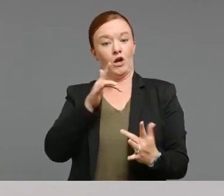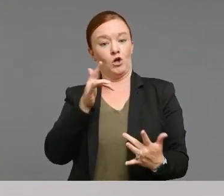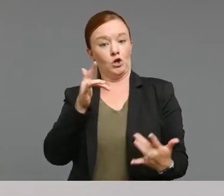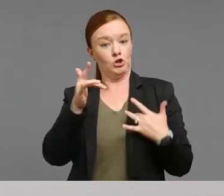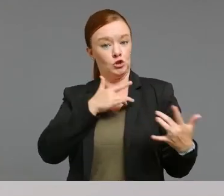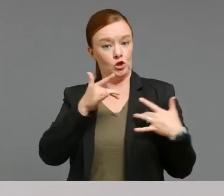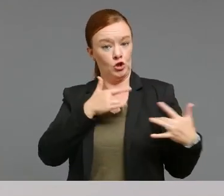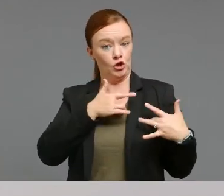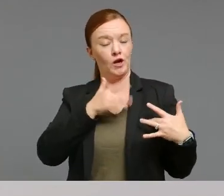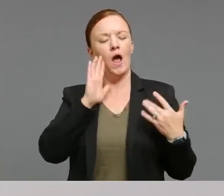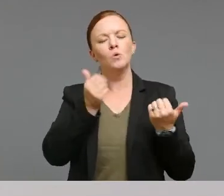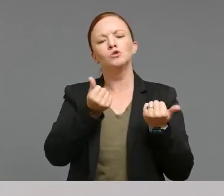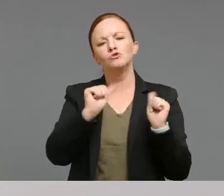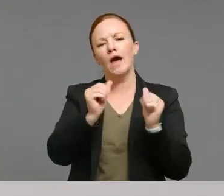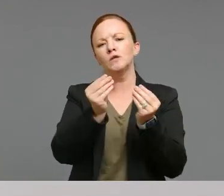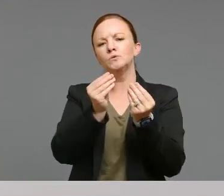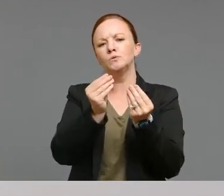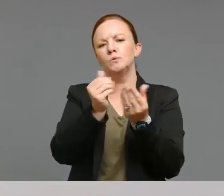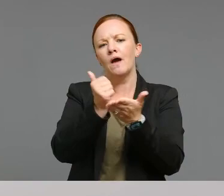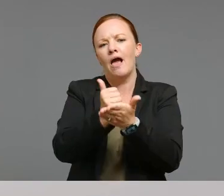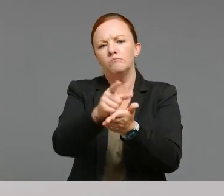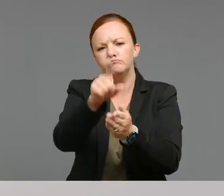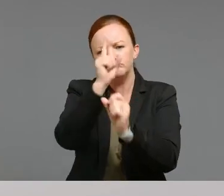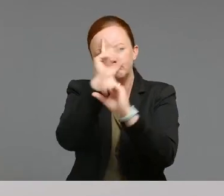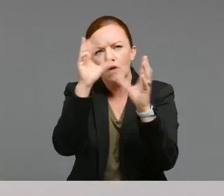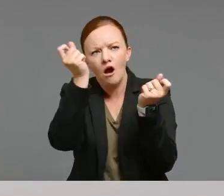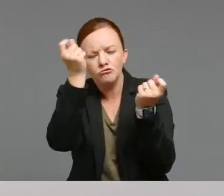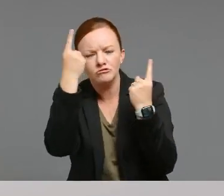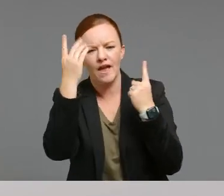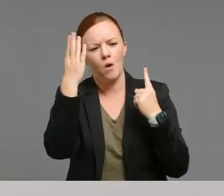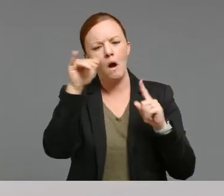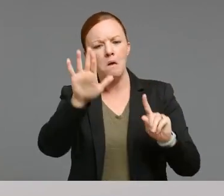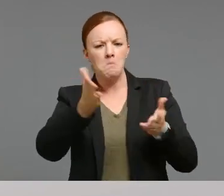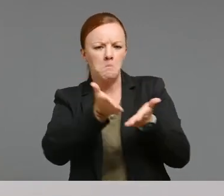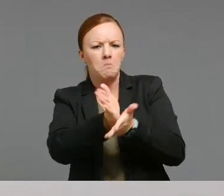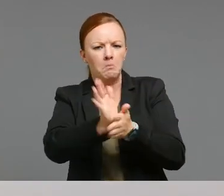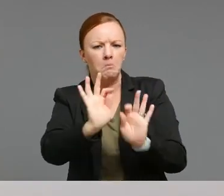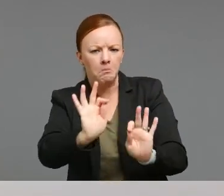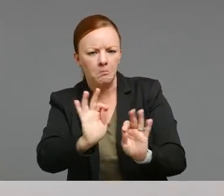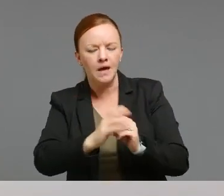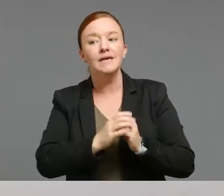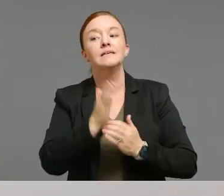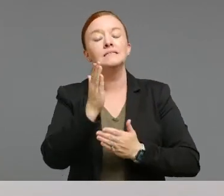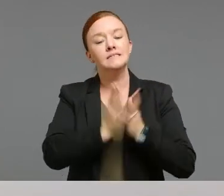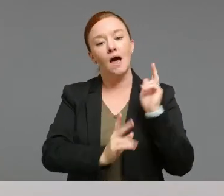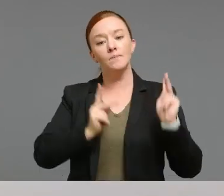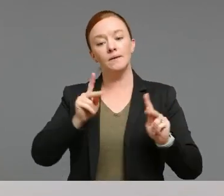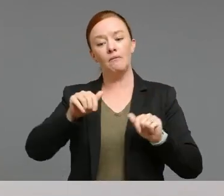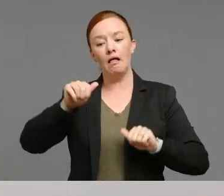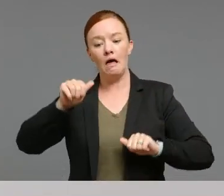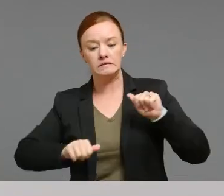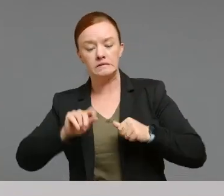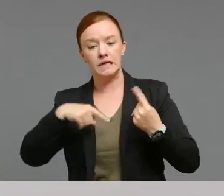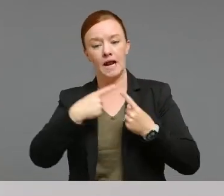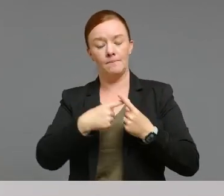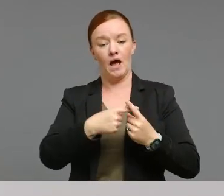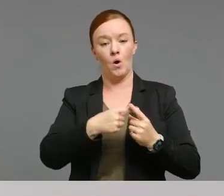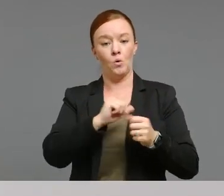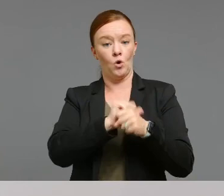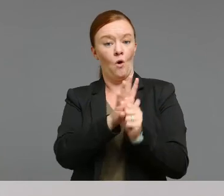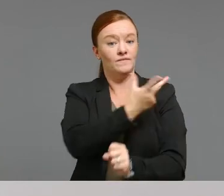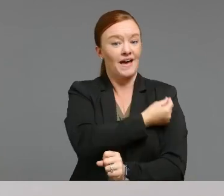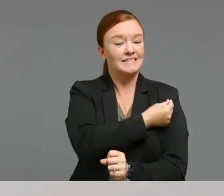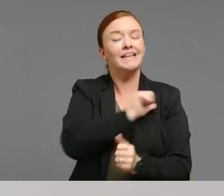hesitancy was about, because there's a lot of reasons that people are hesitant, either just about the COVID-19 vaccine or